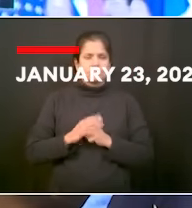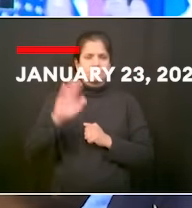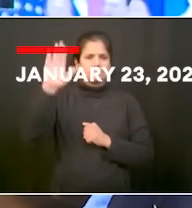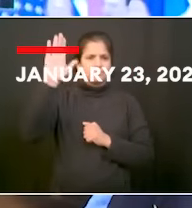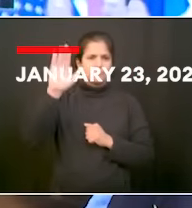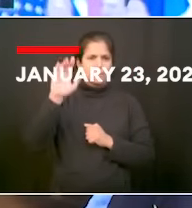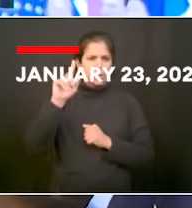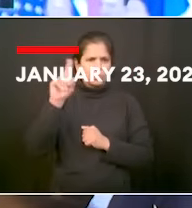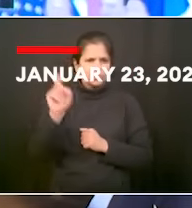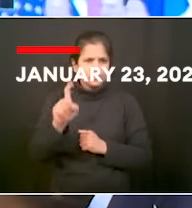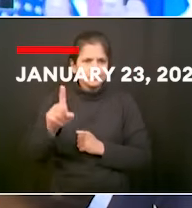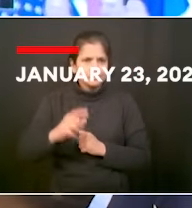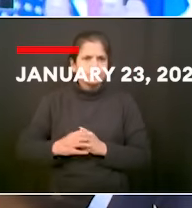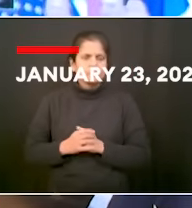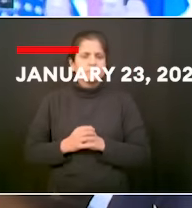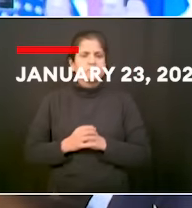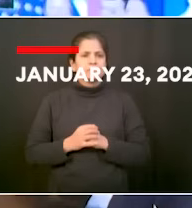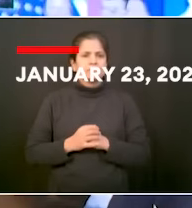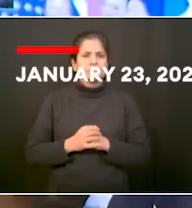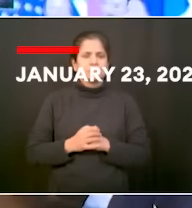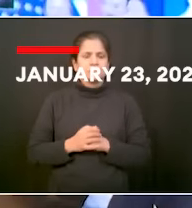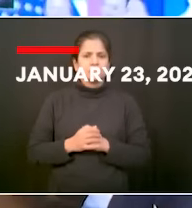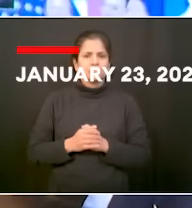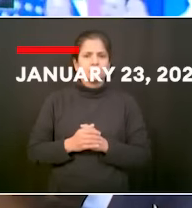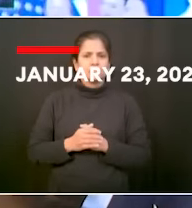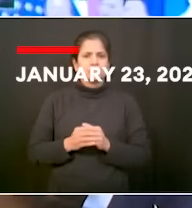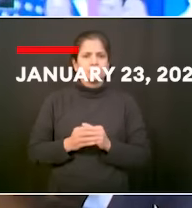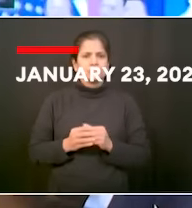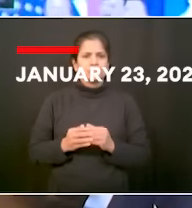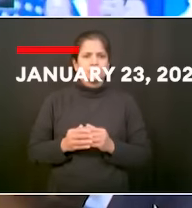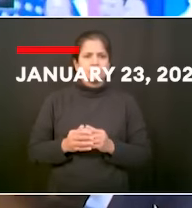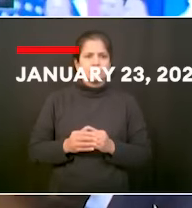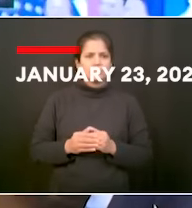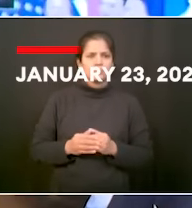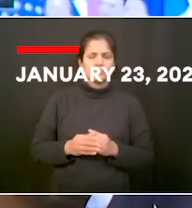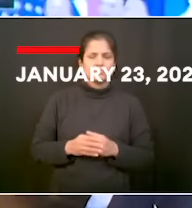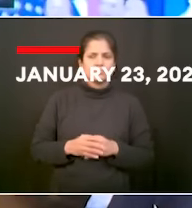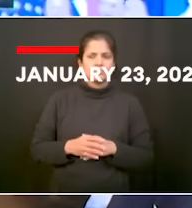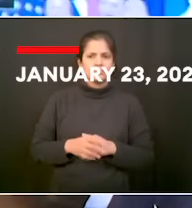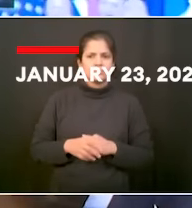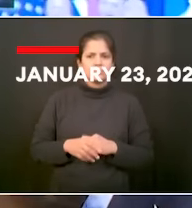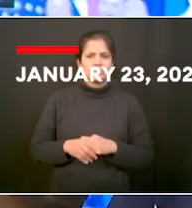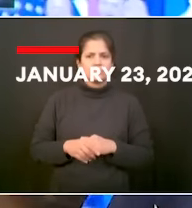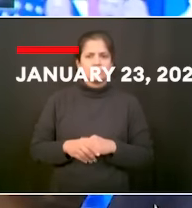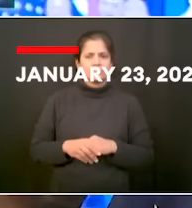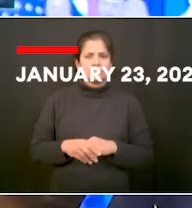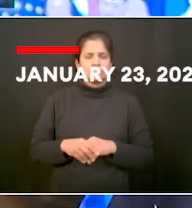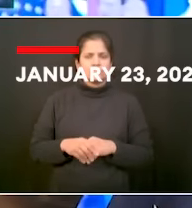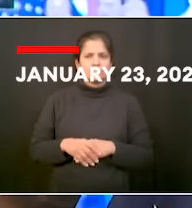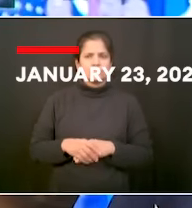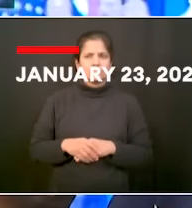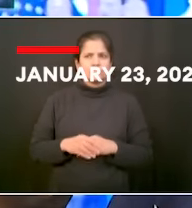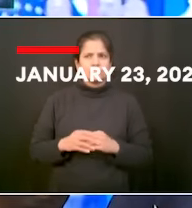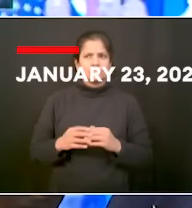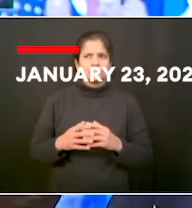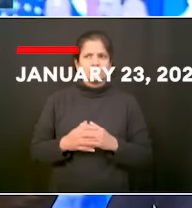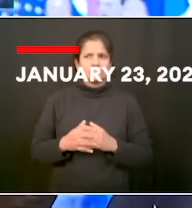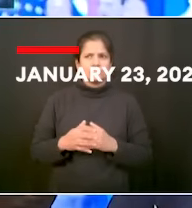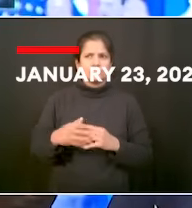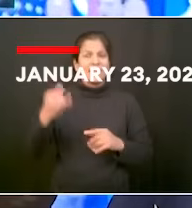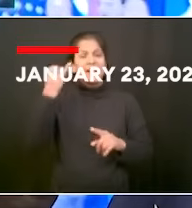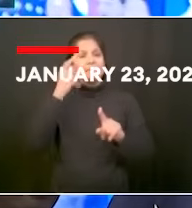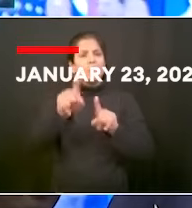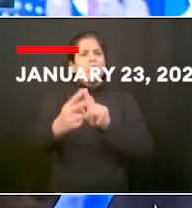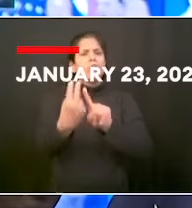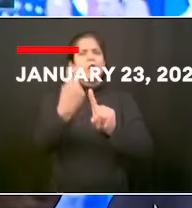judged by how they handle snow. And I wondered if you've looked at the mistakes made by some of your predecessors. You've seen any pitfalls you'd like